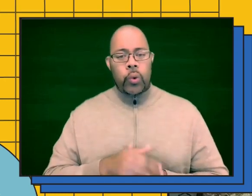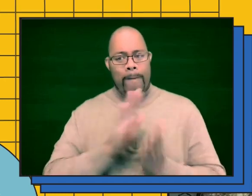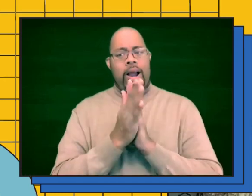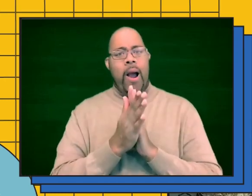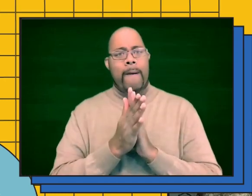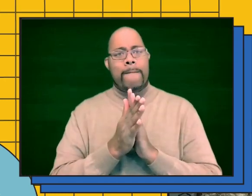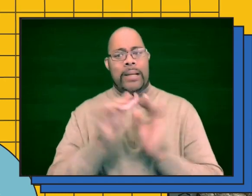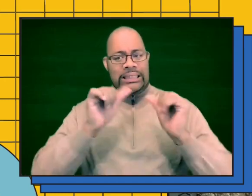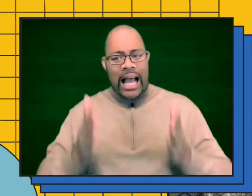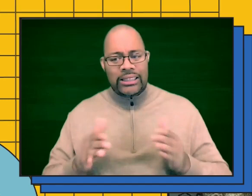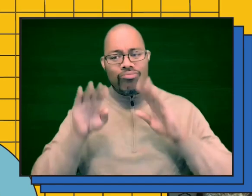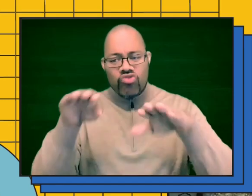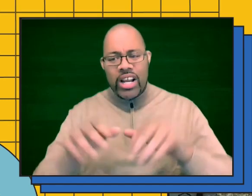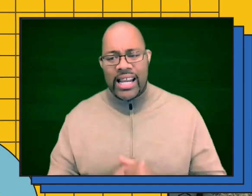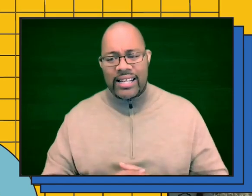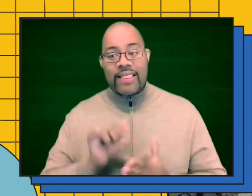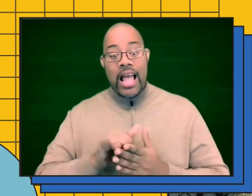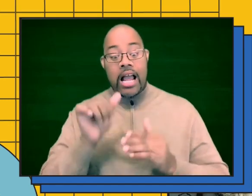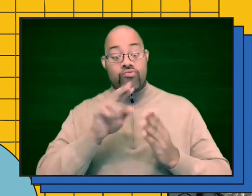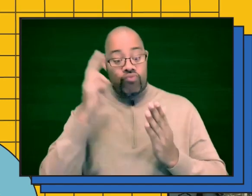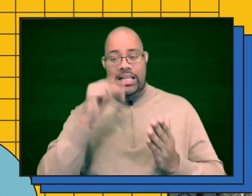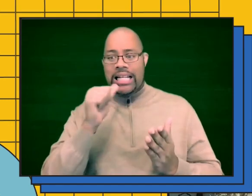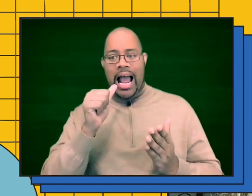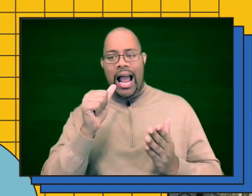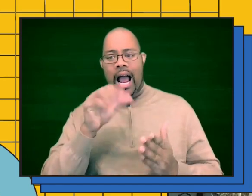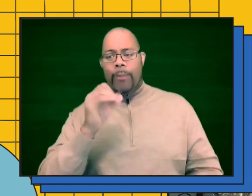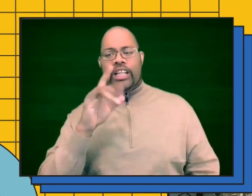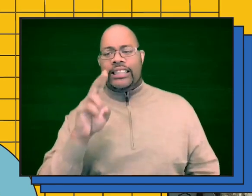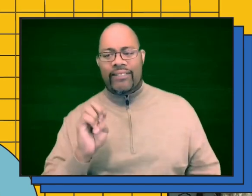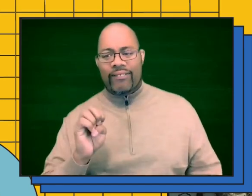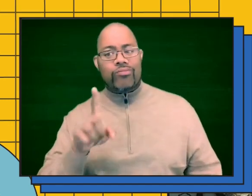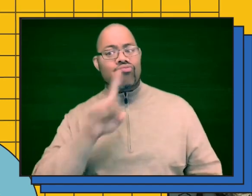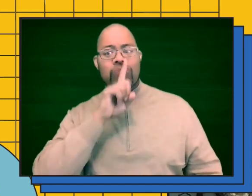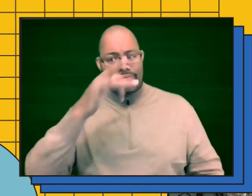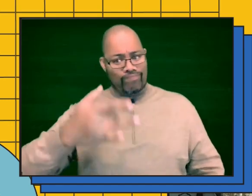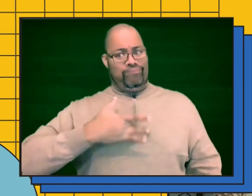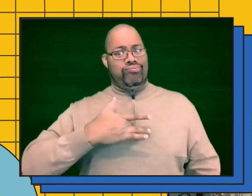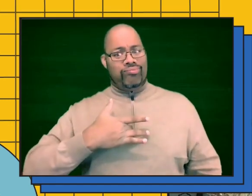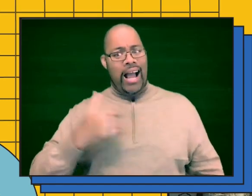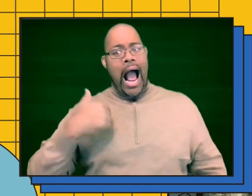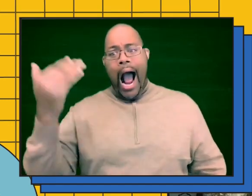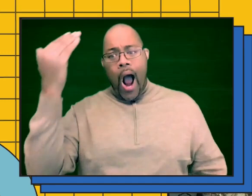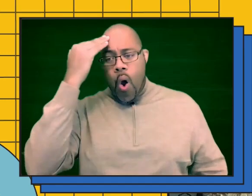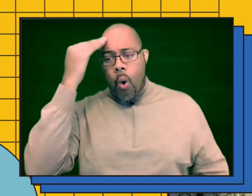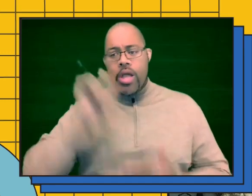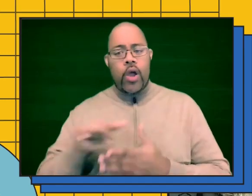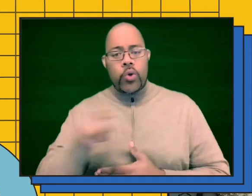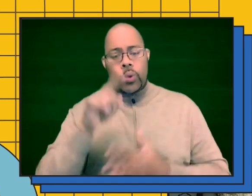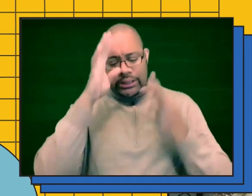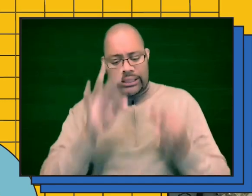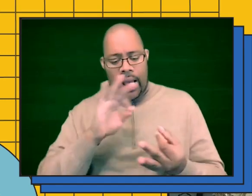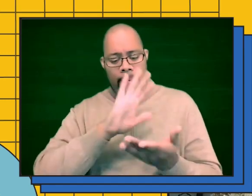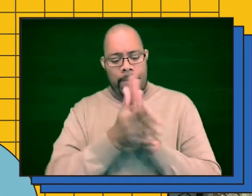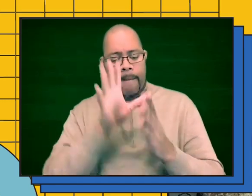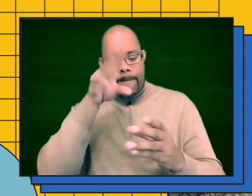all became marine scientists. And those reasons are not objective. Those reasons are deeply felt. I know that you